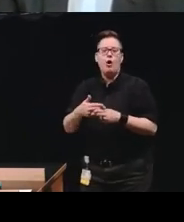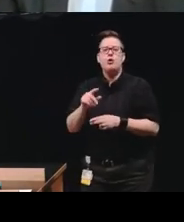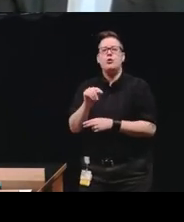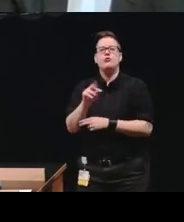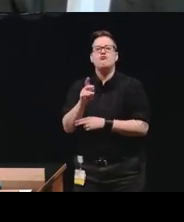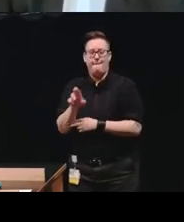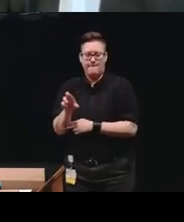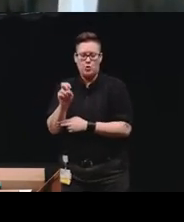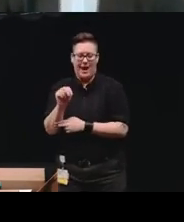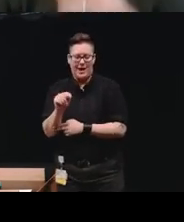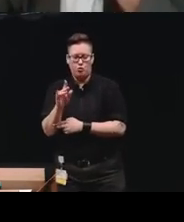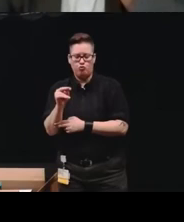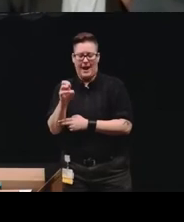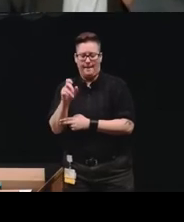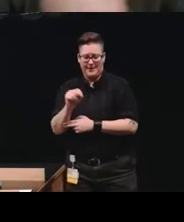entrainment.